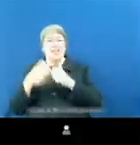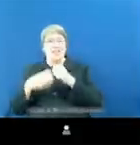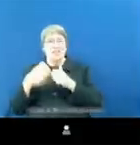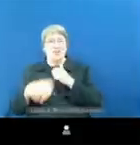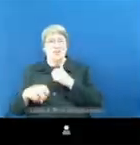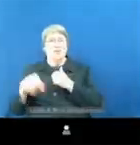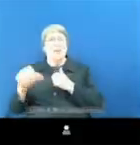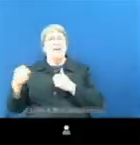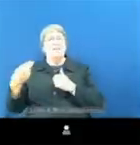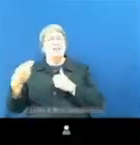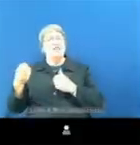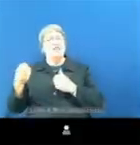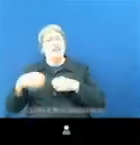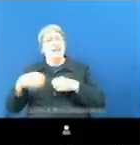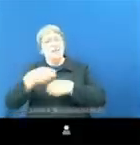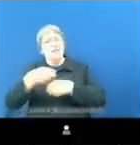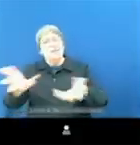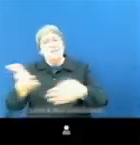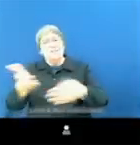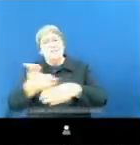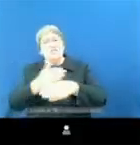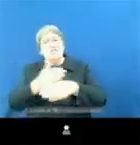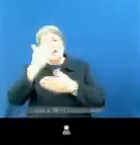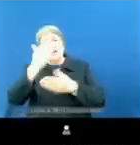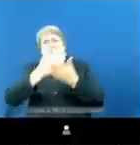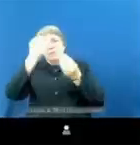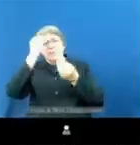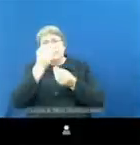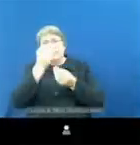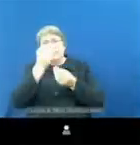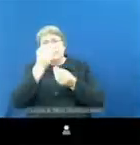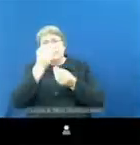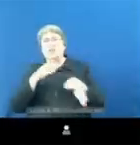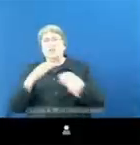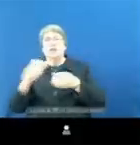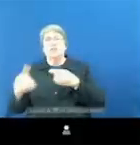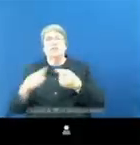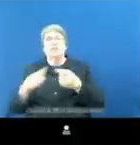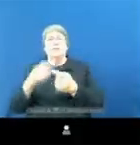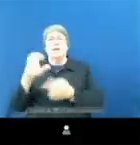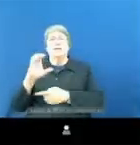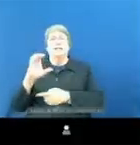you some information and instructions on CEUs.